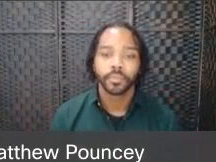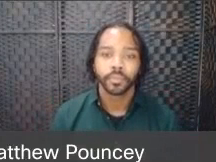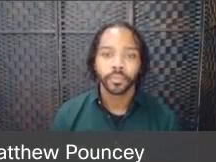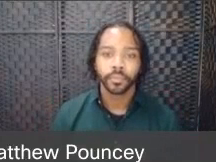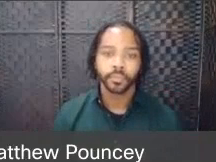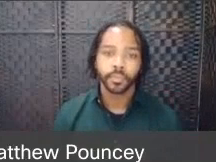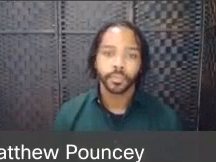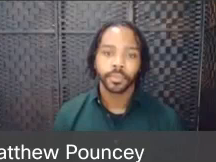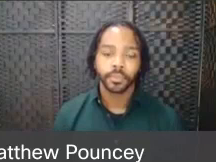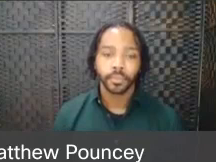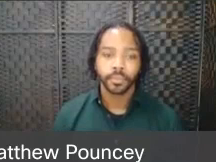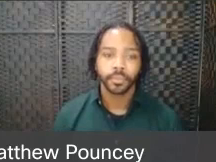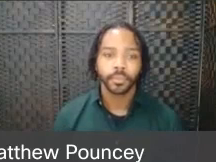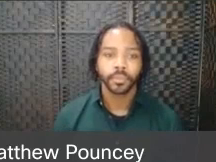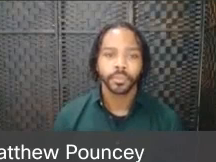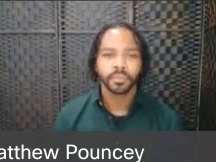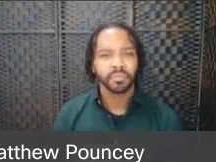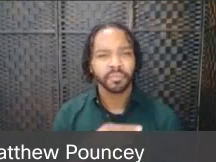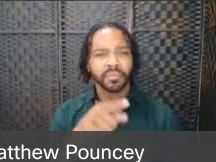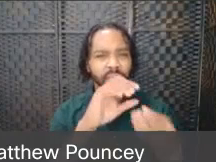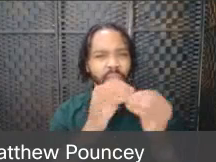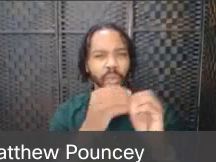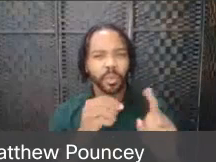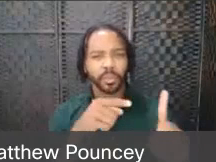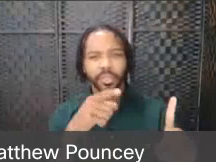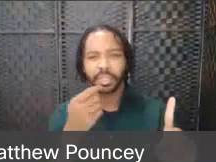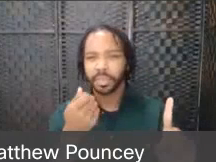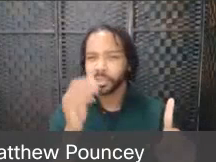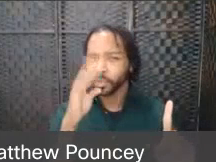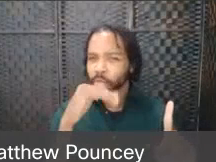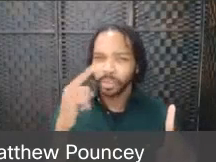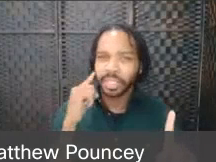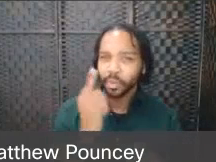That number doesn't sound right to me.